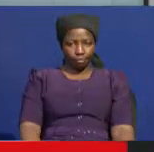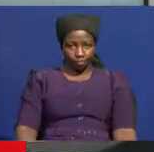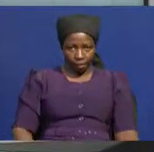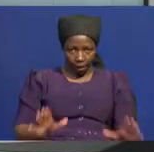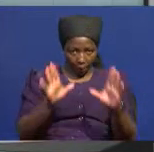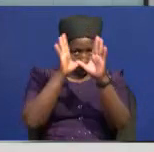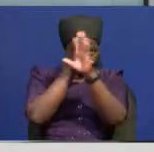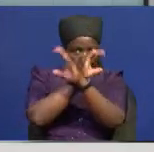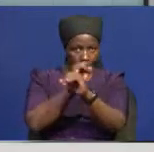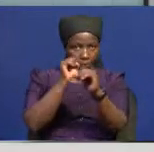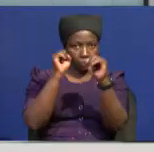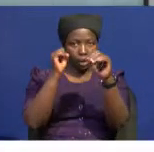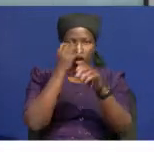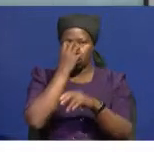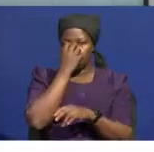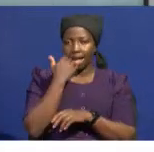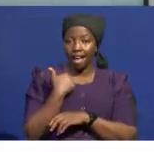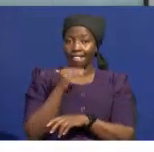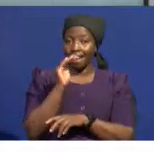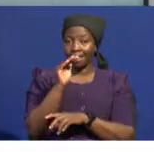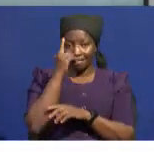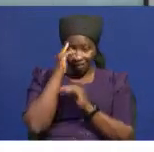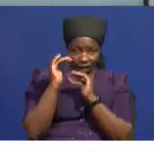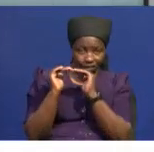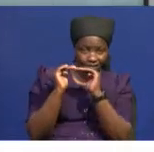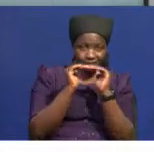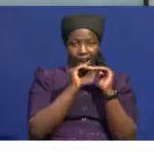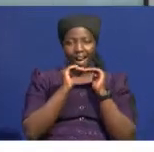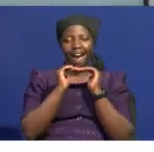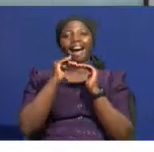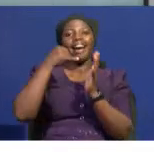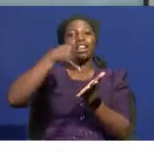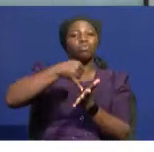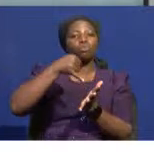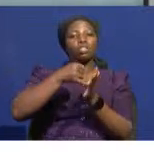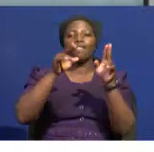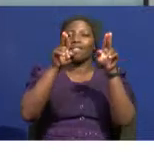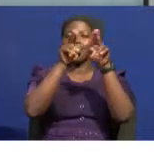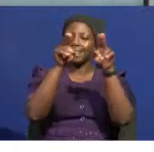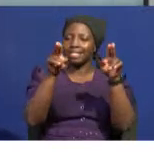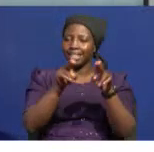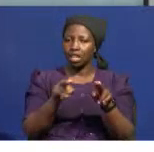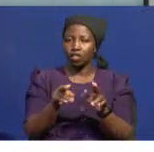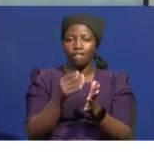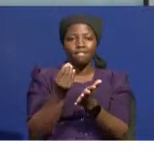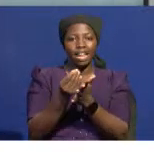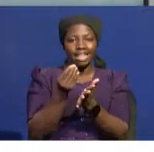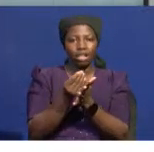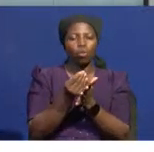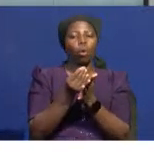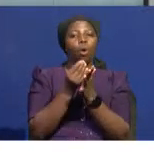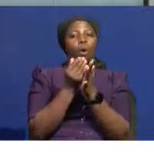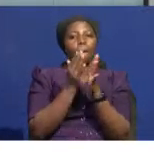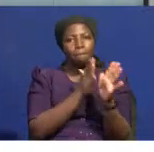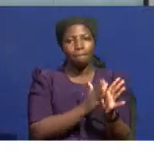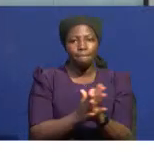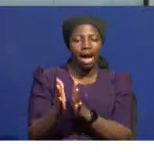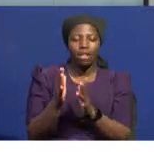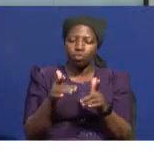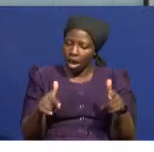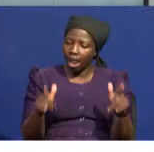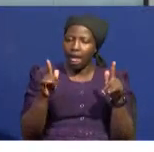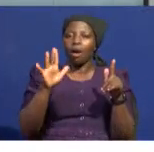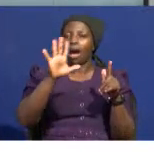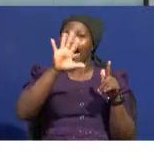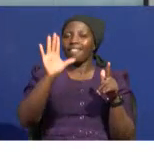President William Ruto has called for a fair and inclusive international financial architecture to allow the African continent a